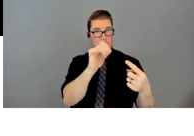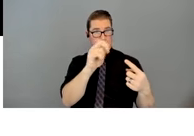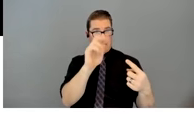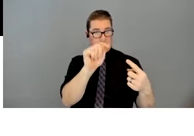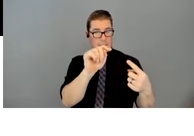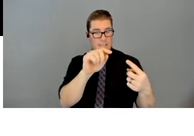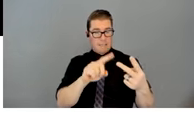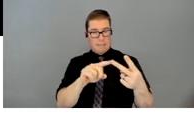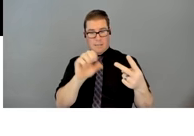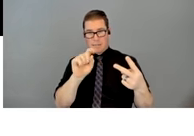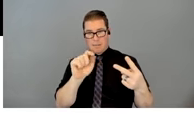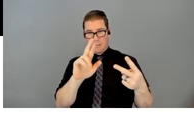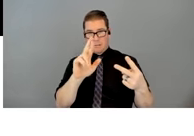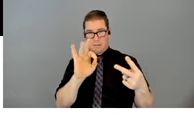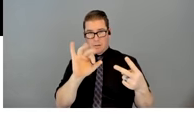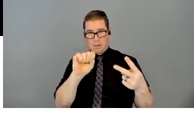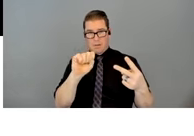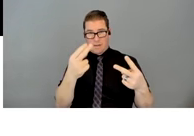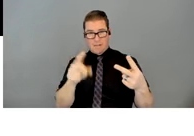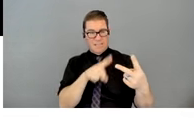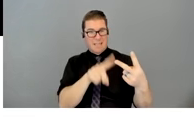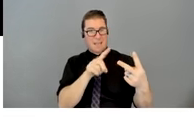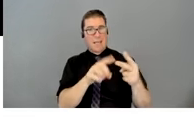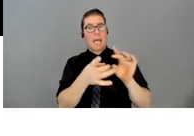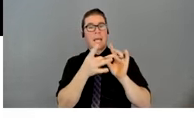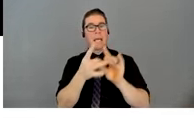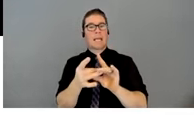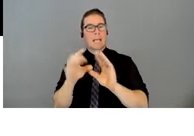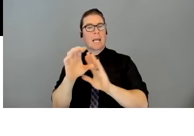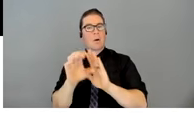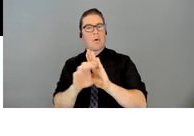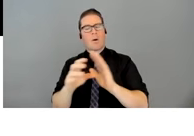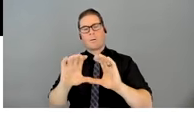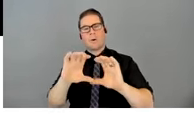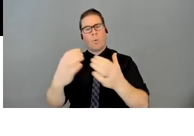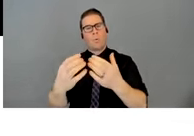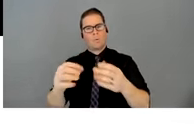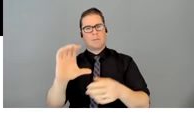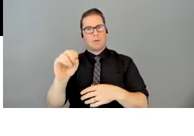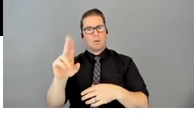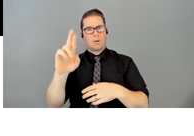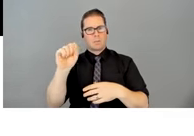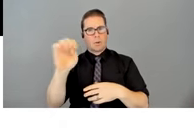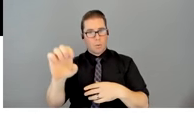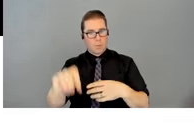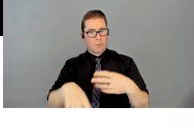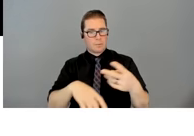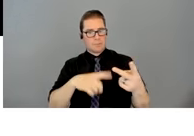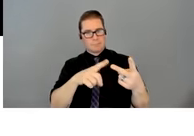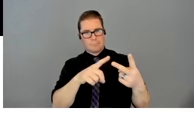Starfish is for all things course related. And so something concerning in the course is the